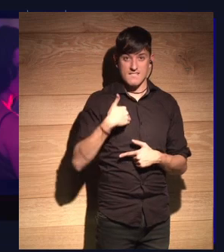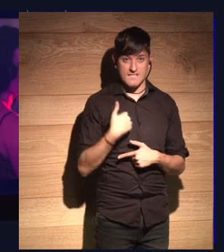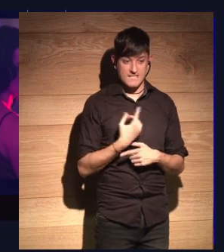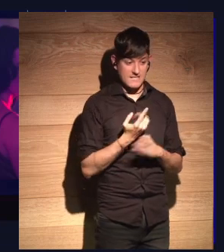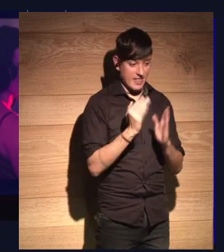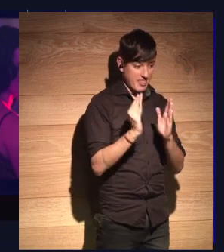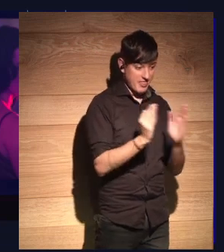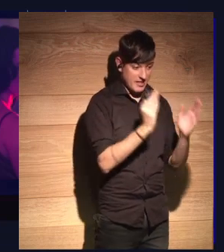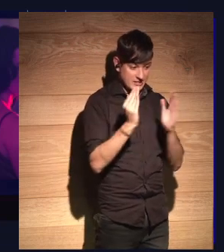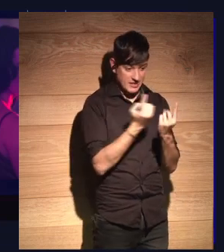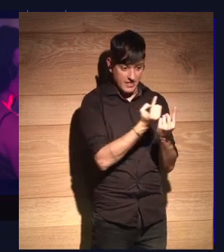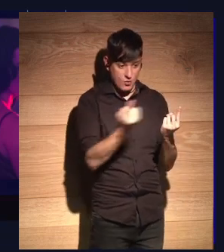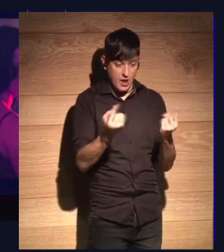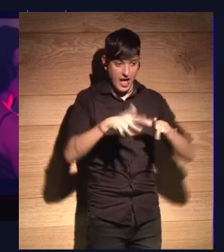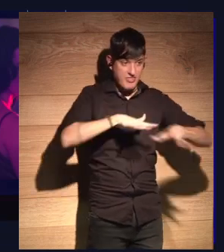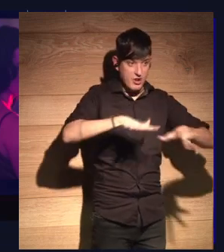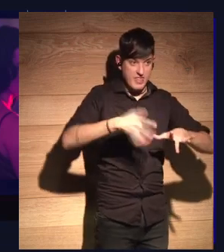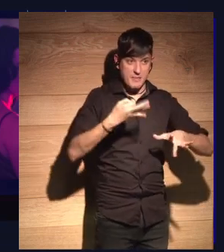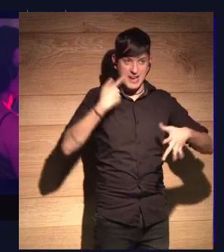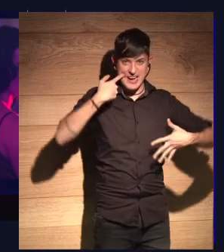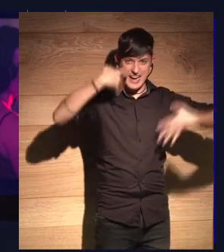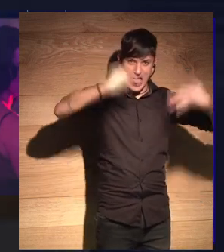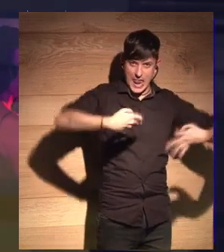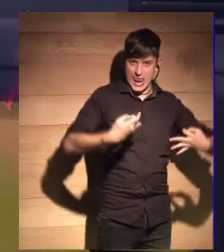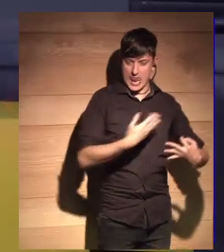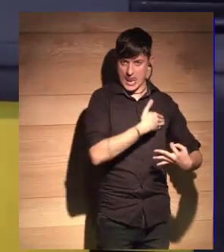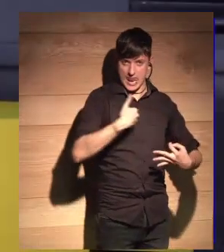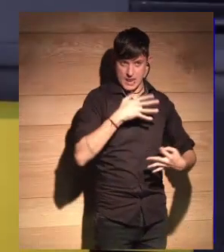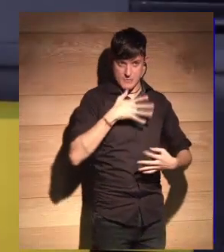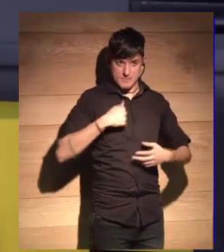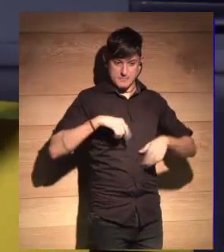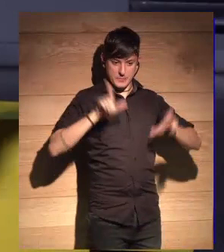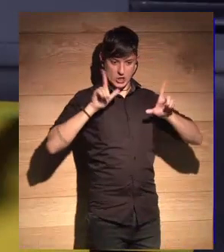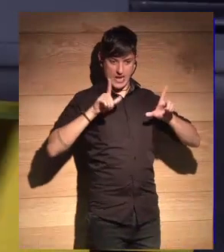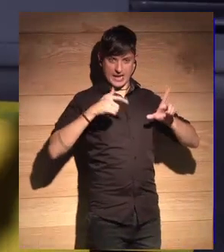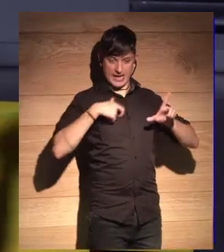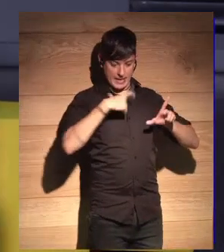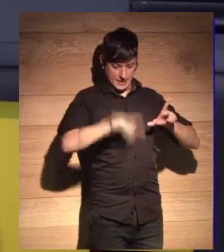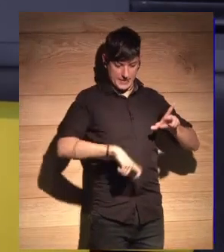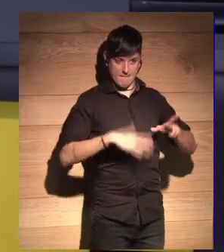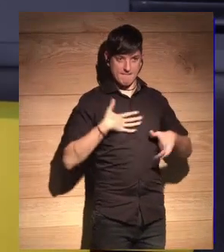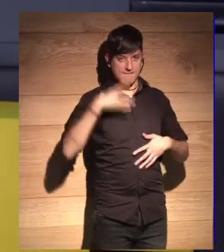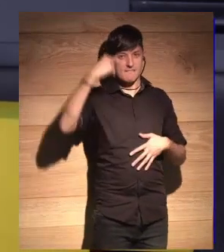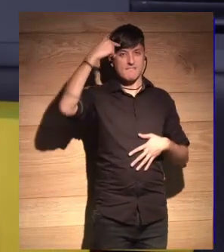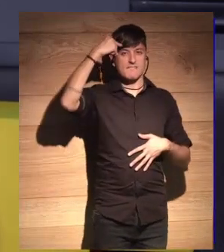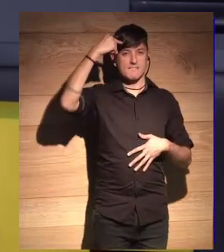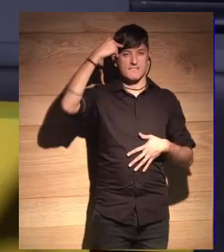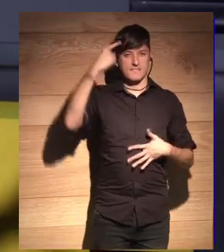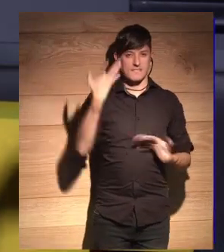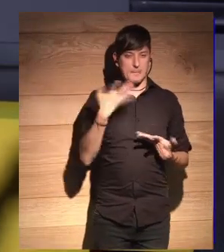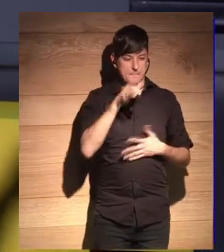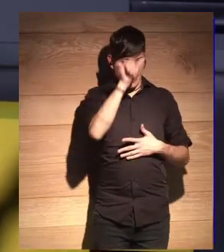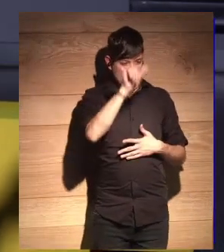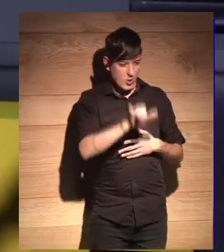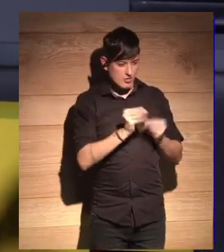could be, because the main character that I played was obsessed with her films, and I wanted each section to look like you would